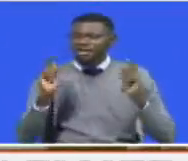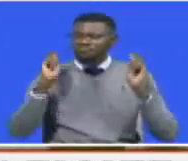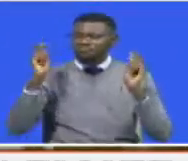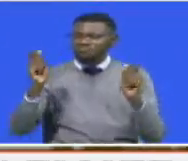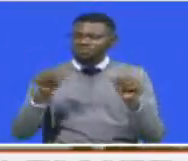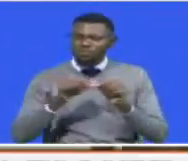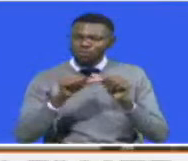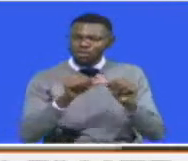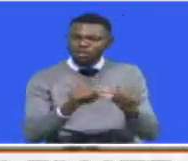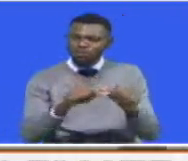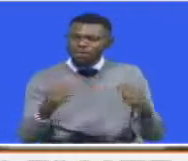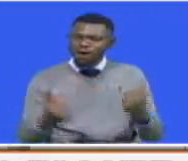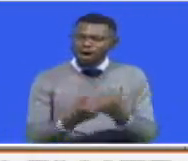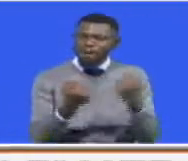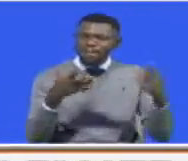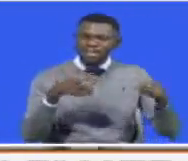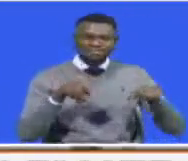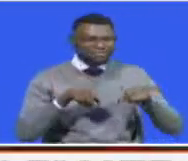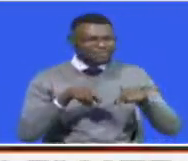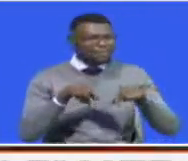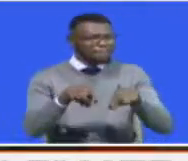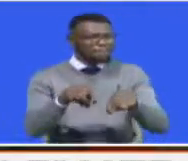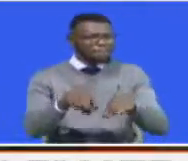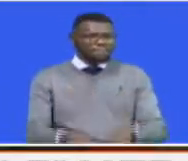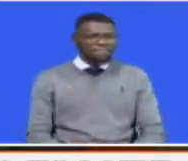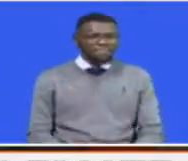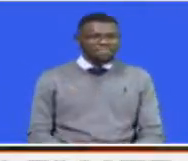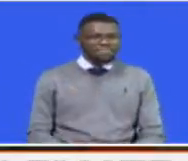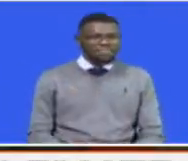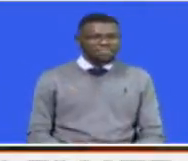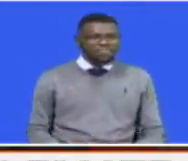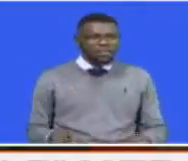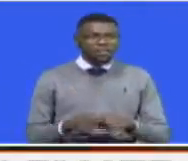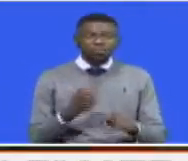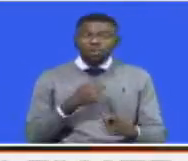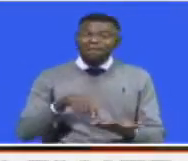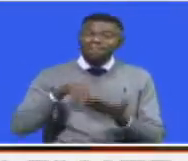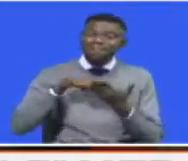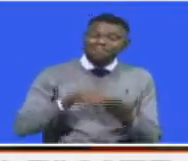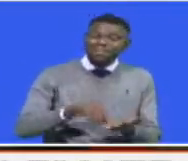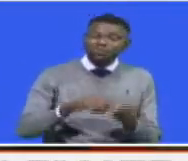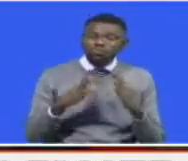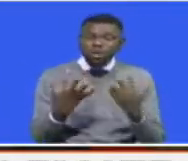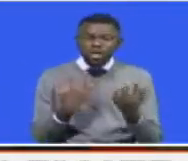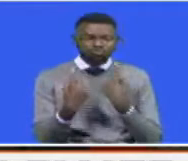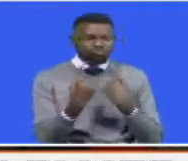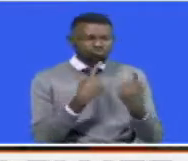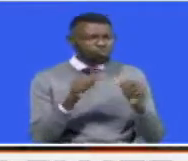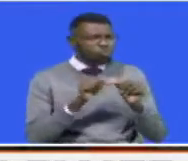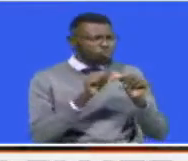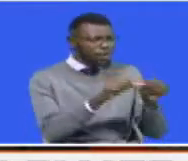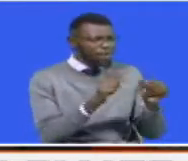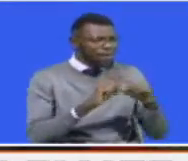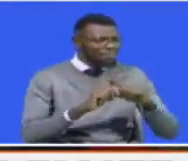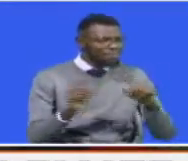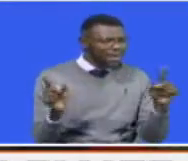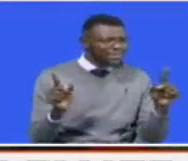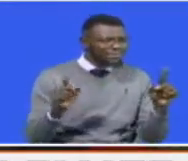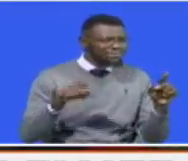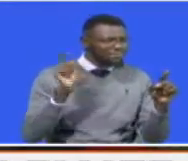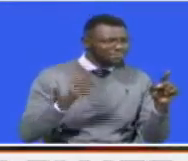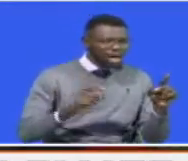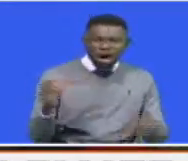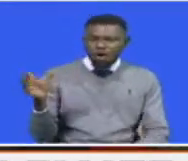demonstrations should continue simultaneously. We will be emphasizing, as talks go on, there must be a